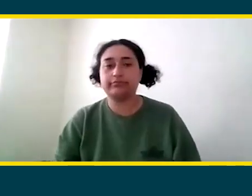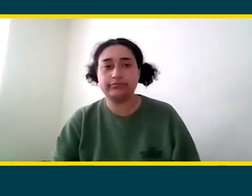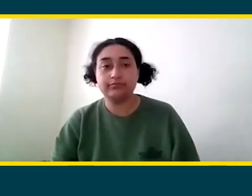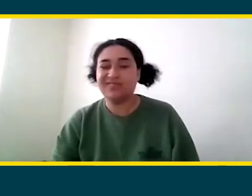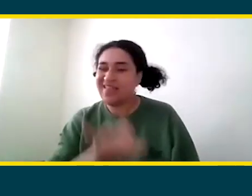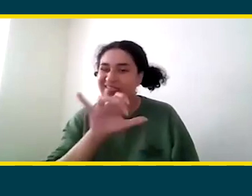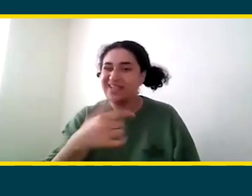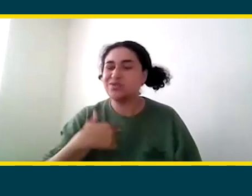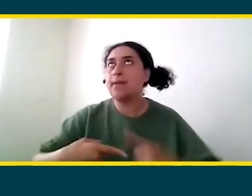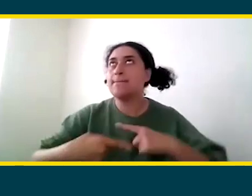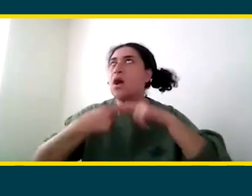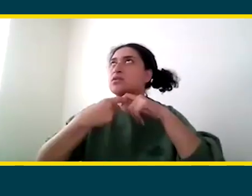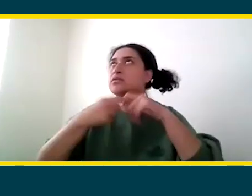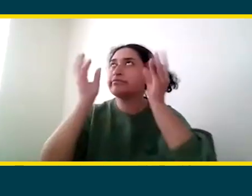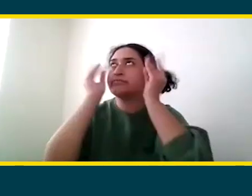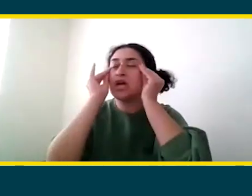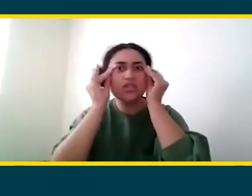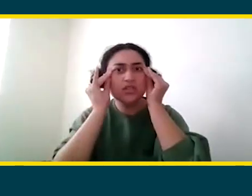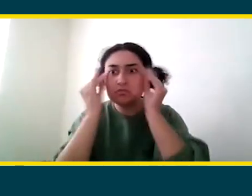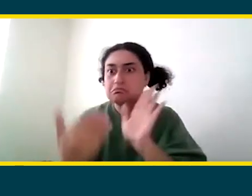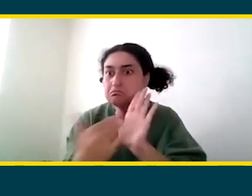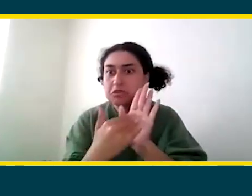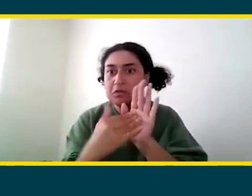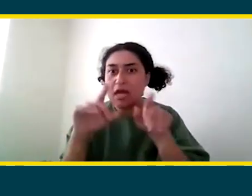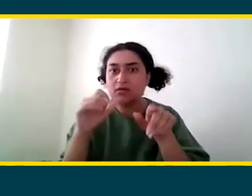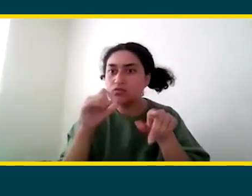That's what I posit. Thoughts, pushback, disagreement?